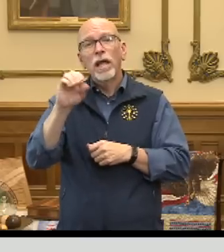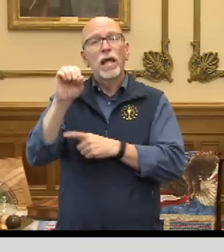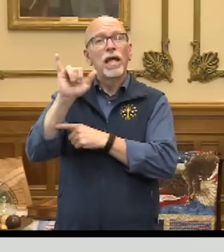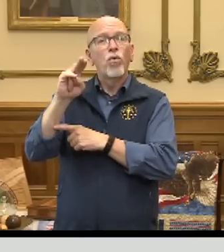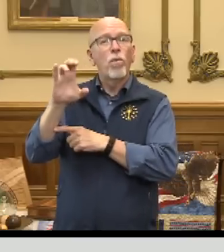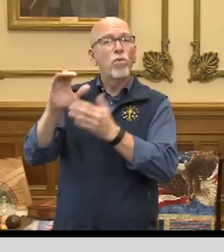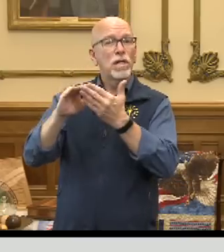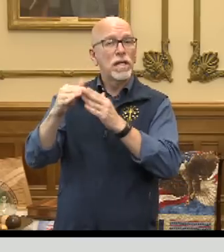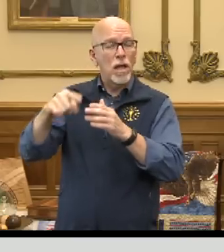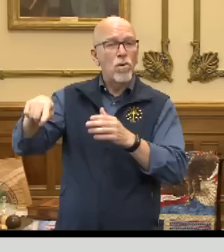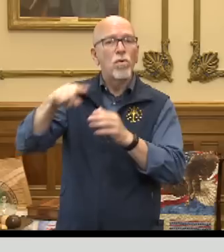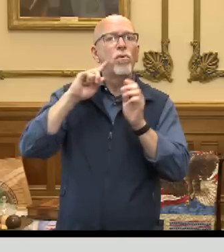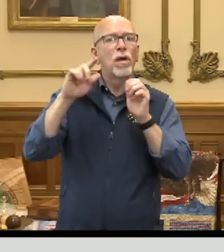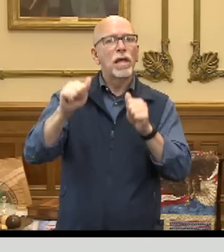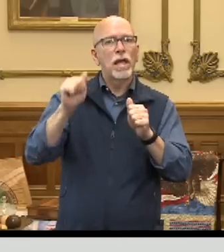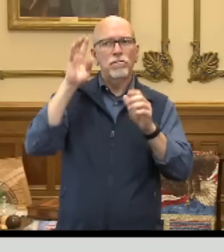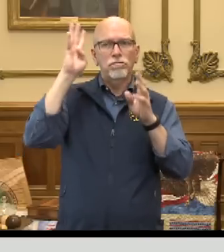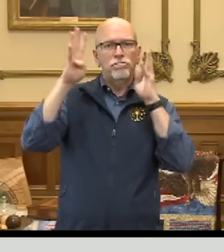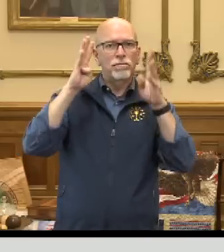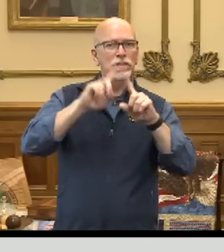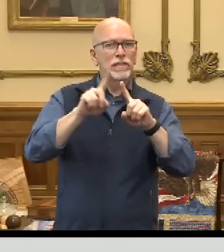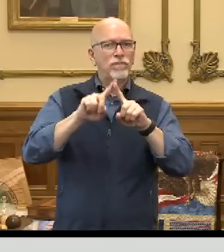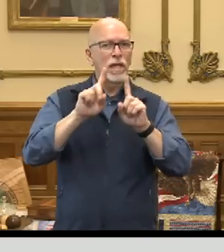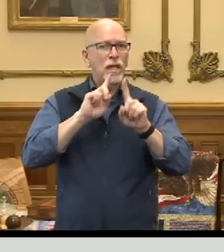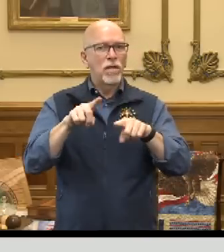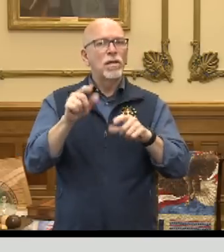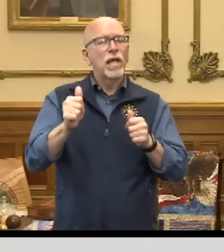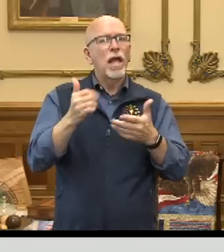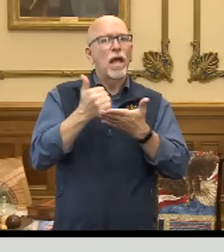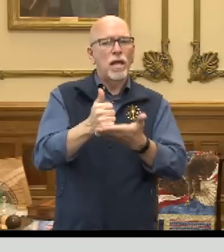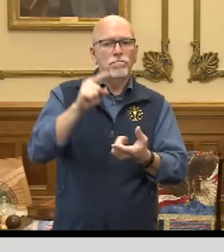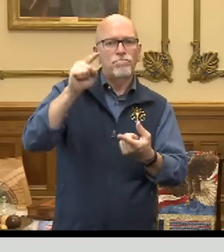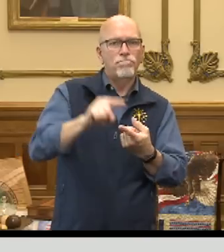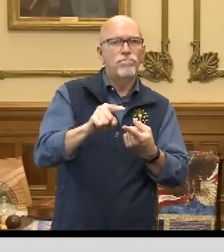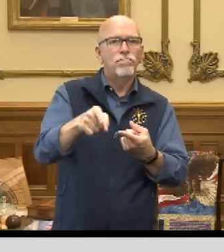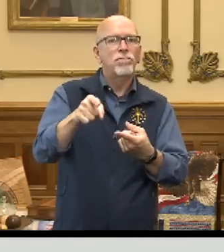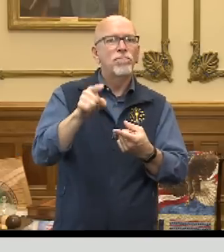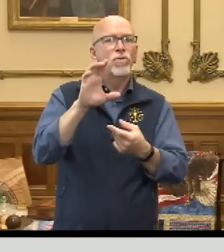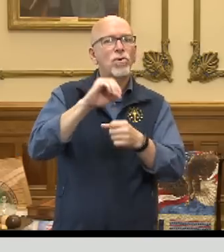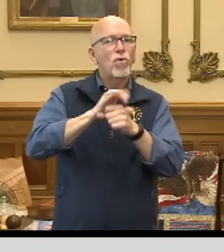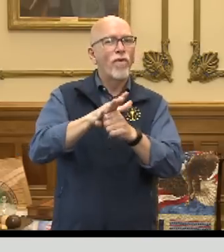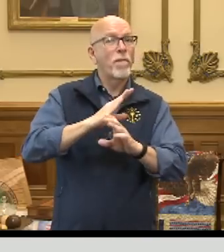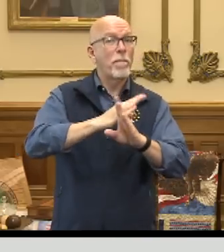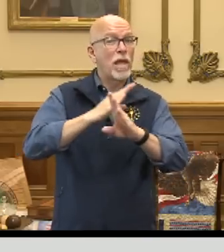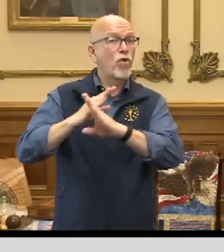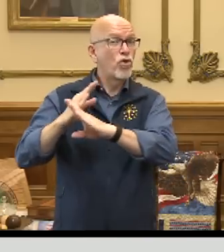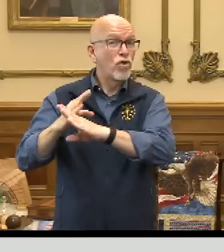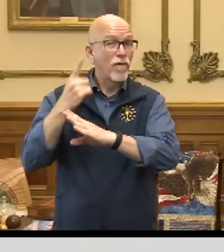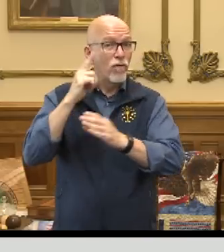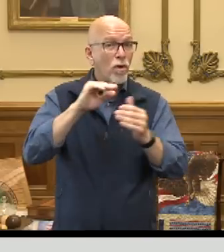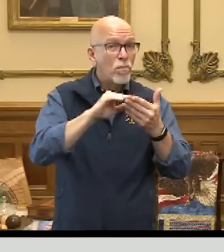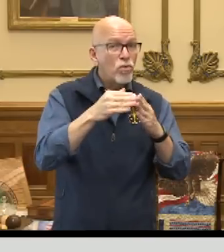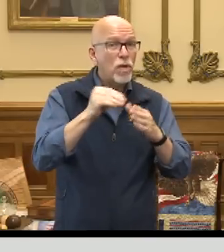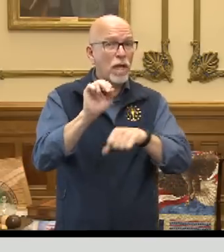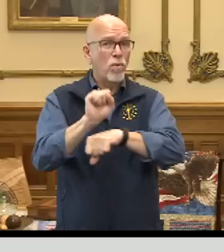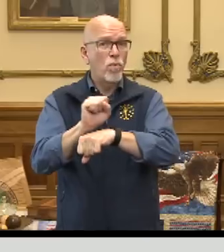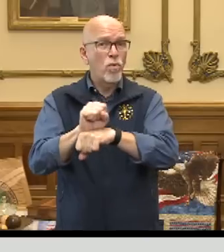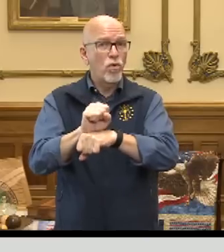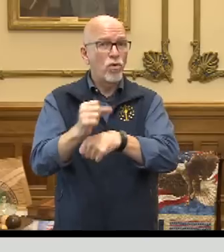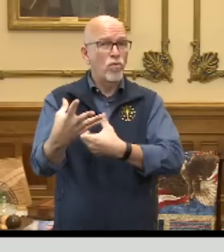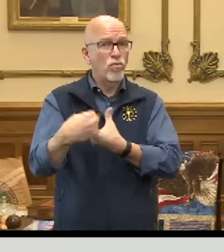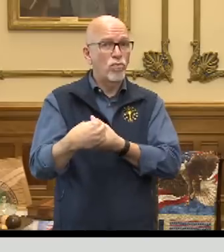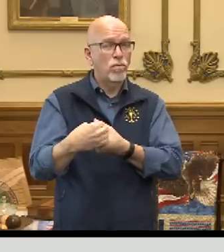can develop innovative solutions to mitigate the COVID-19 related barriers to community and workplace